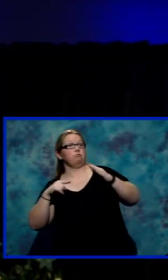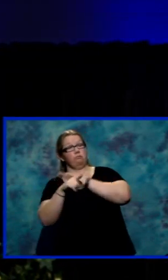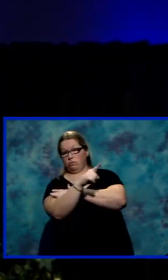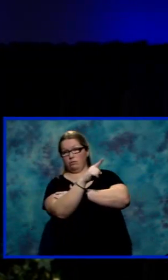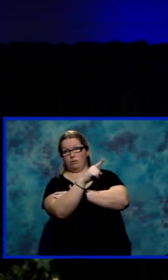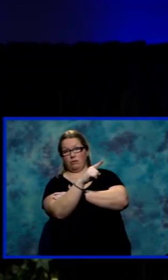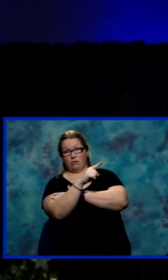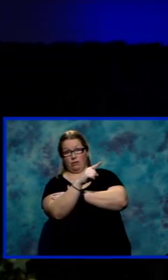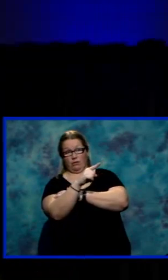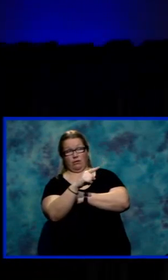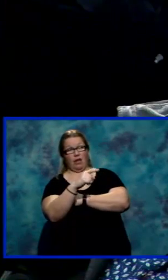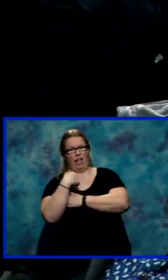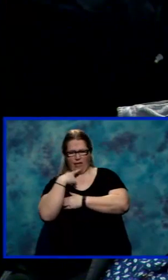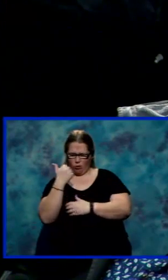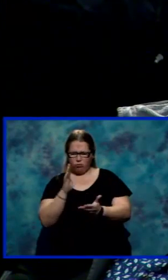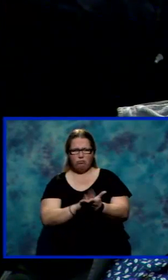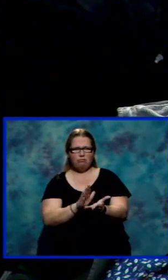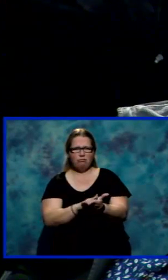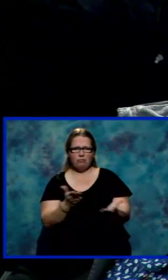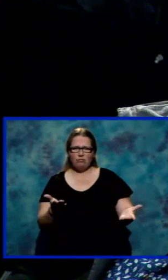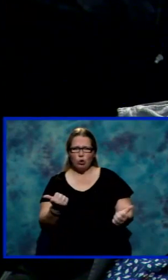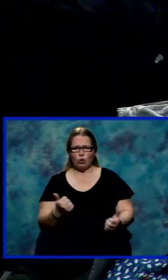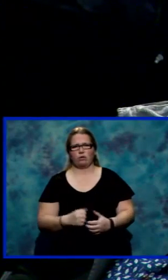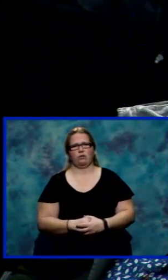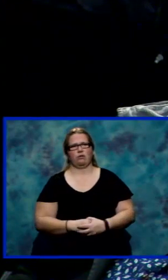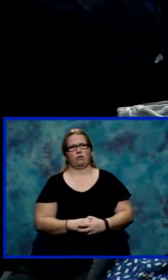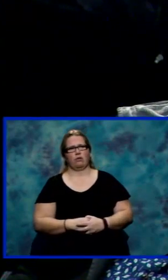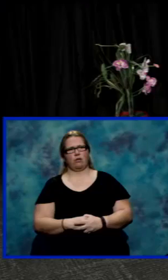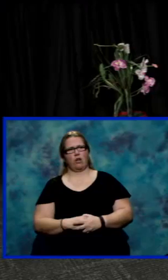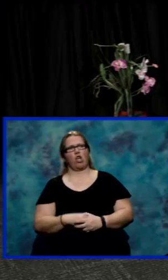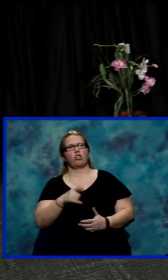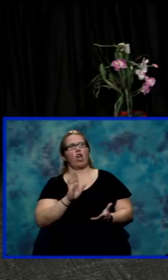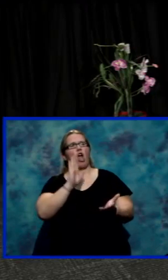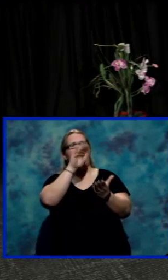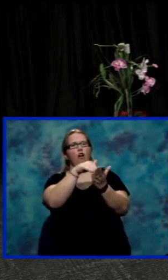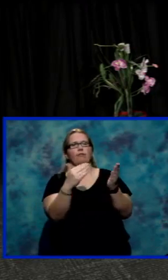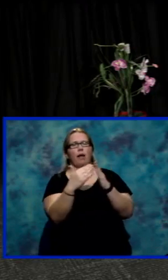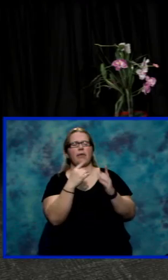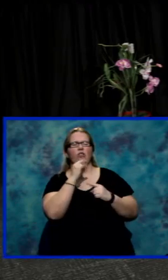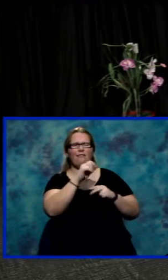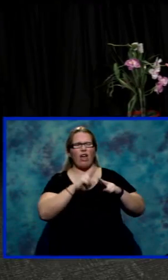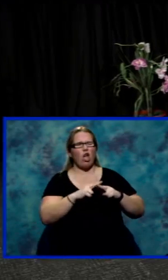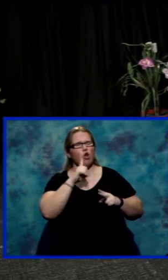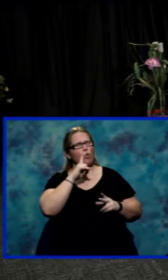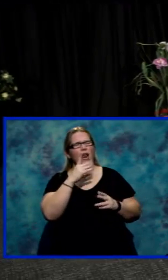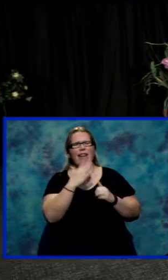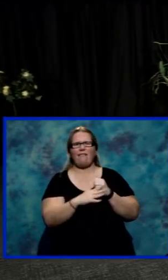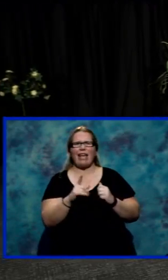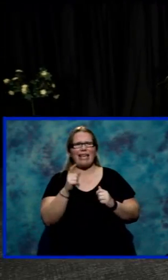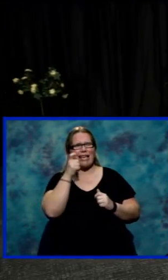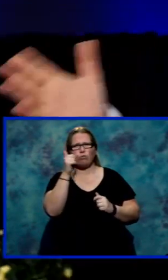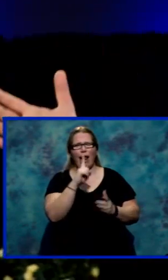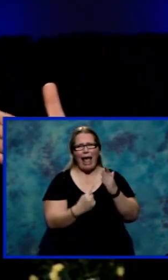fast as she could. And I say, good on her. She gets all the way home and she tells her father, Dad, you're never going to guess what